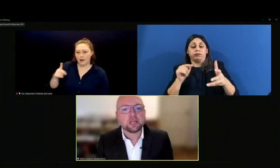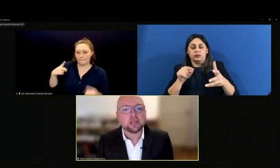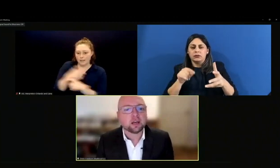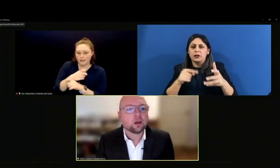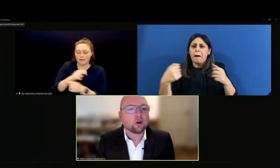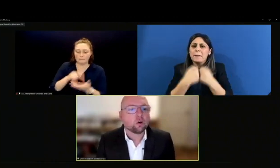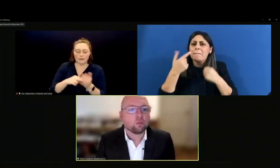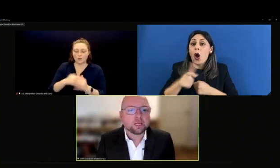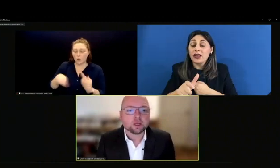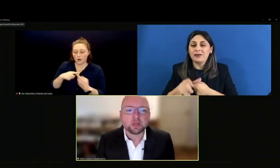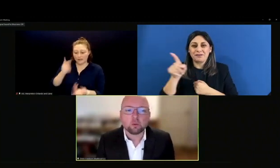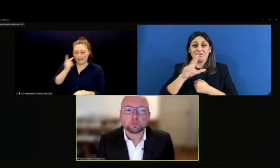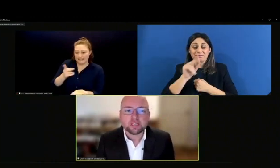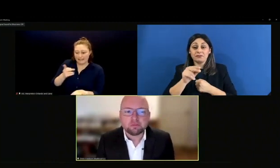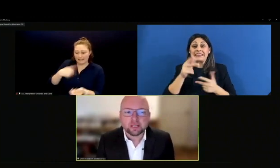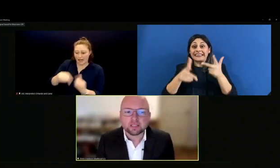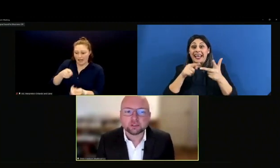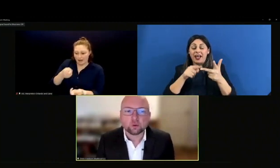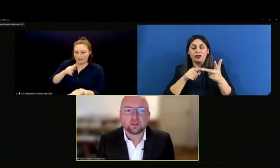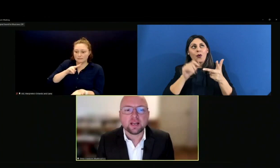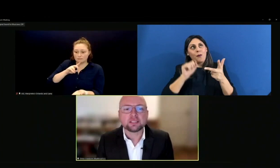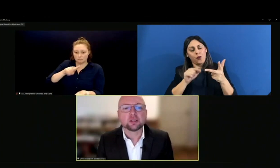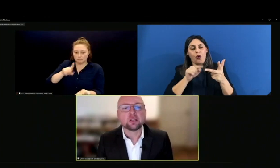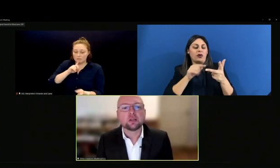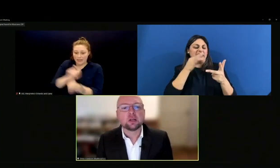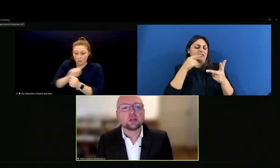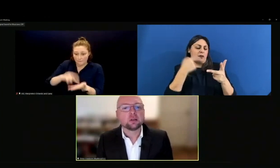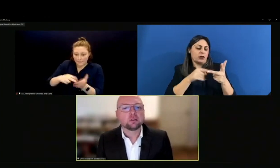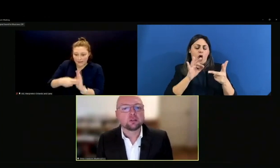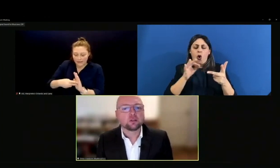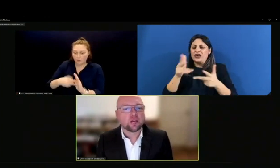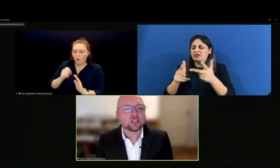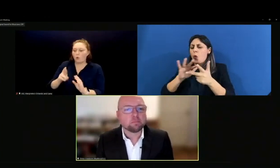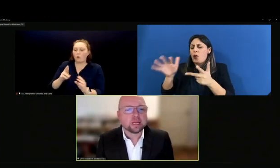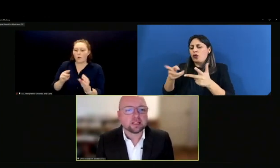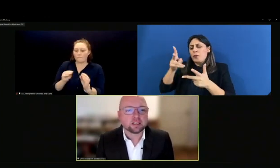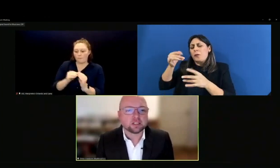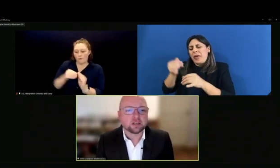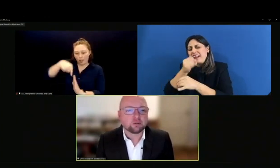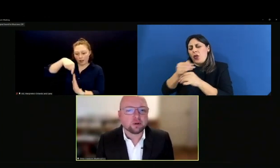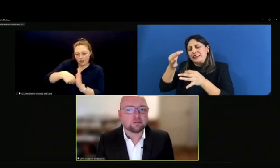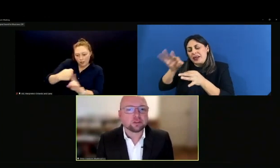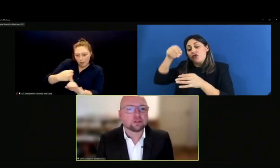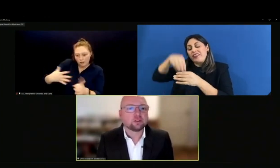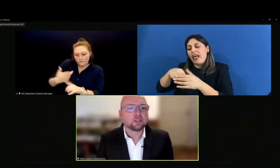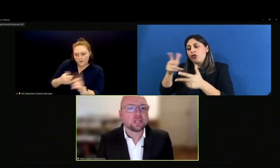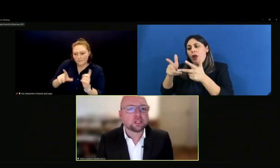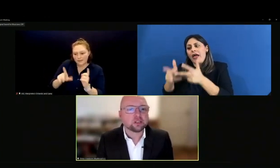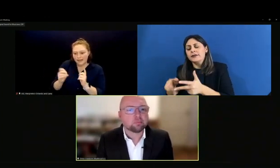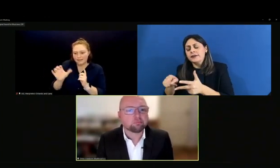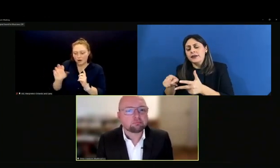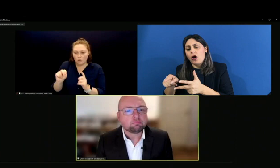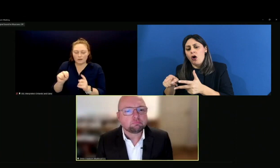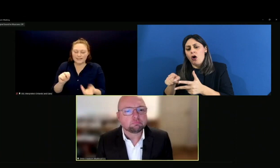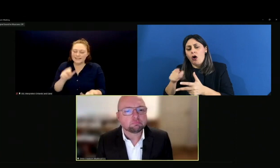you see or means something more specific that's stored in the lexicon does not actually mean that it's a relevant